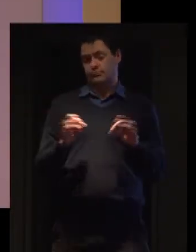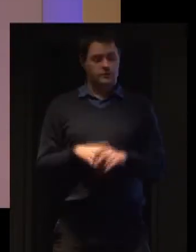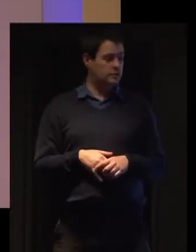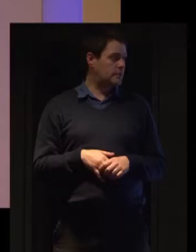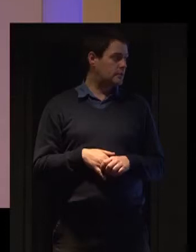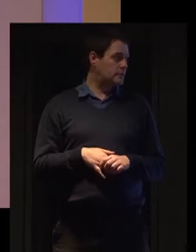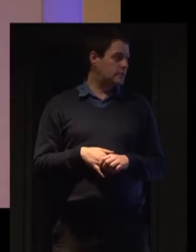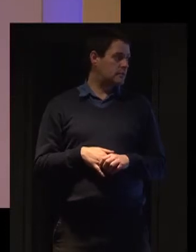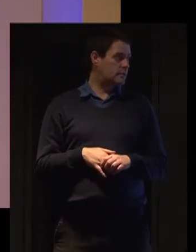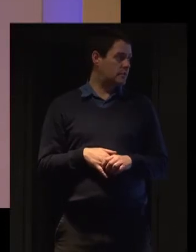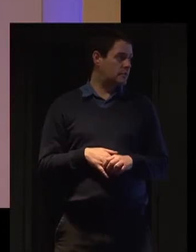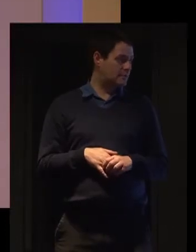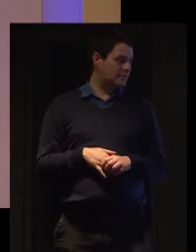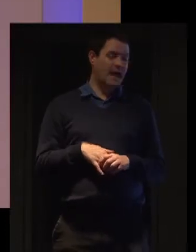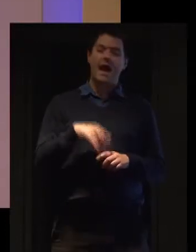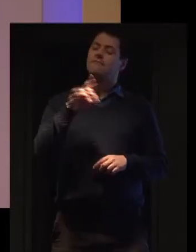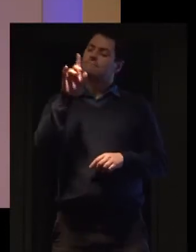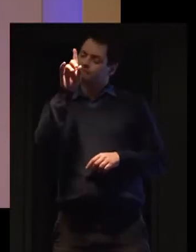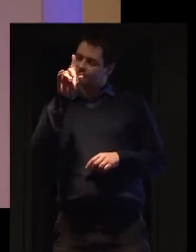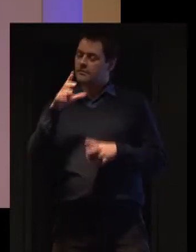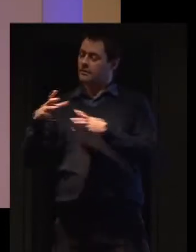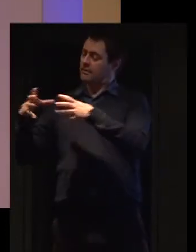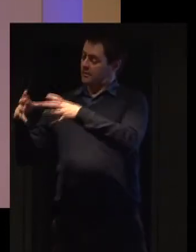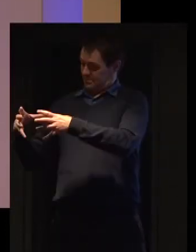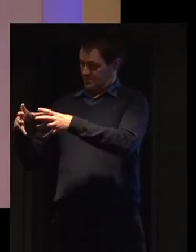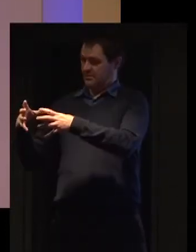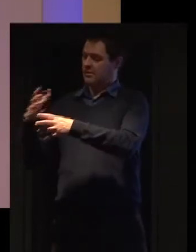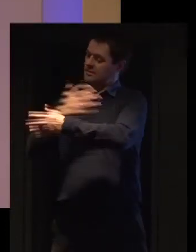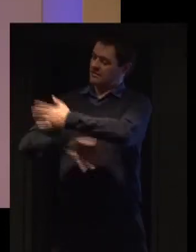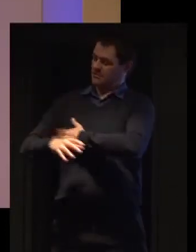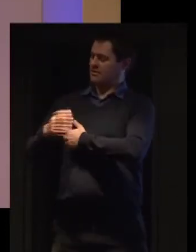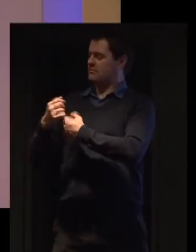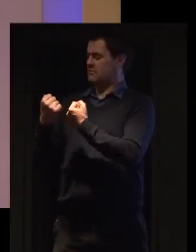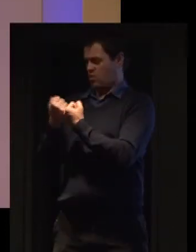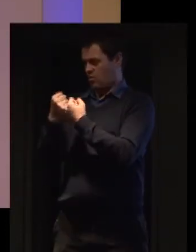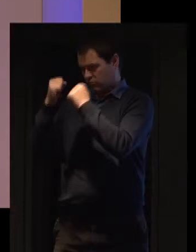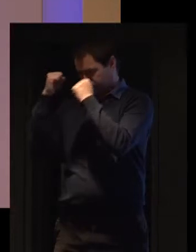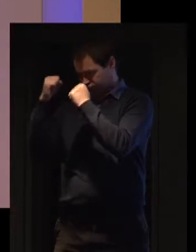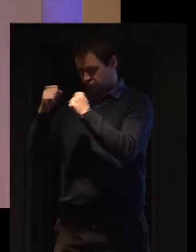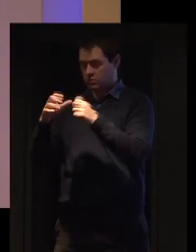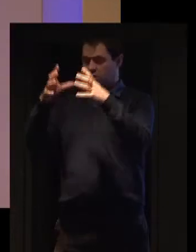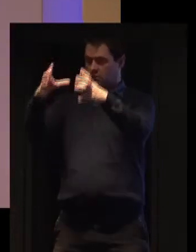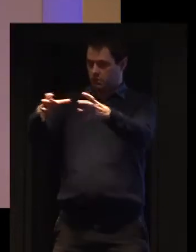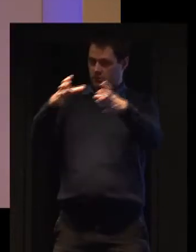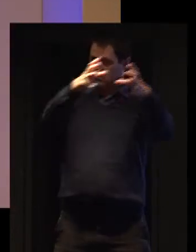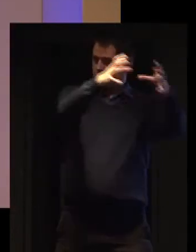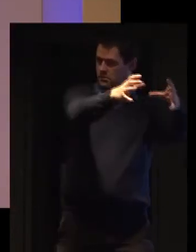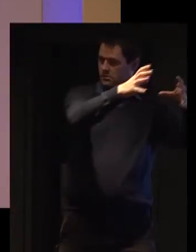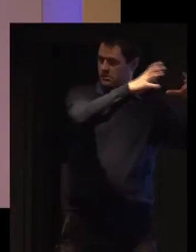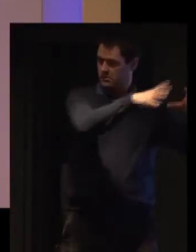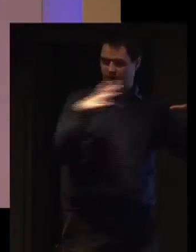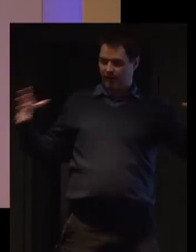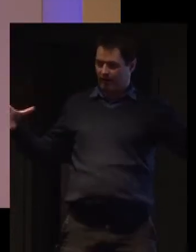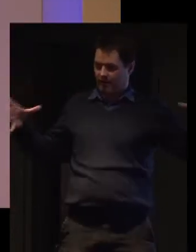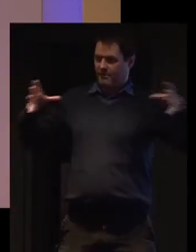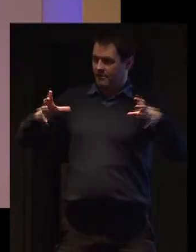Another benefit of the DSAs is networking, where DSAs, and I know this happens already, share experiences and